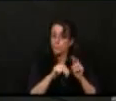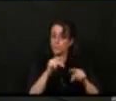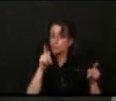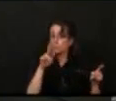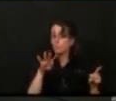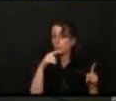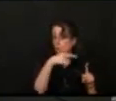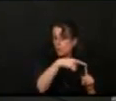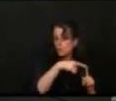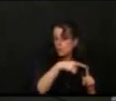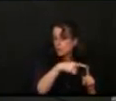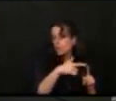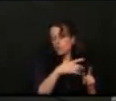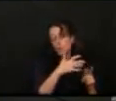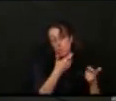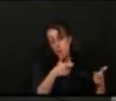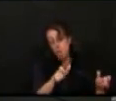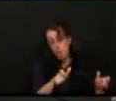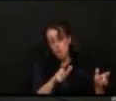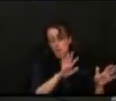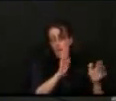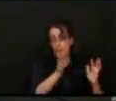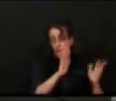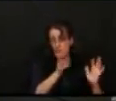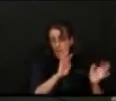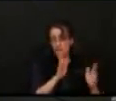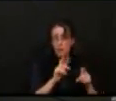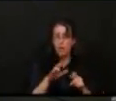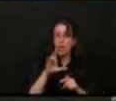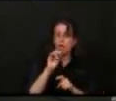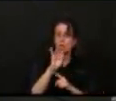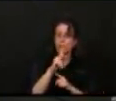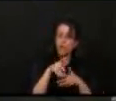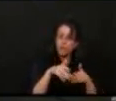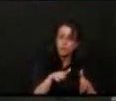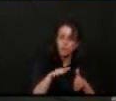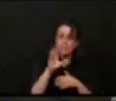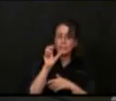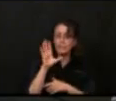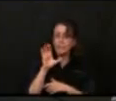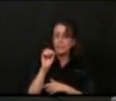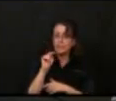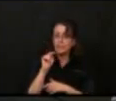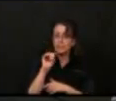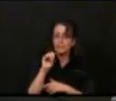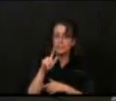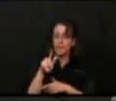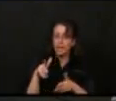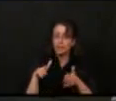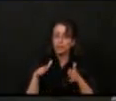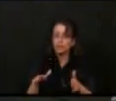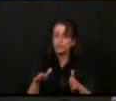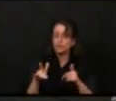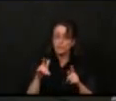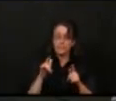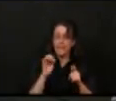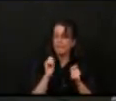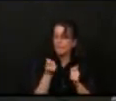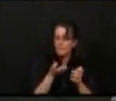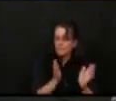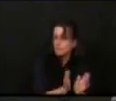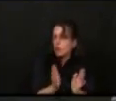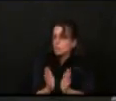in Brattleboro, many of them in the Clark Canal area. It's really the area where we started doing a lot of our